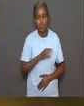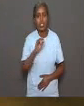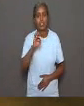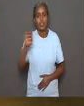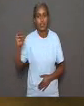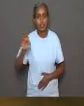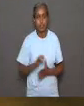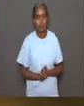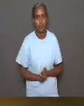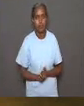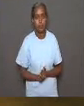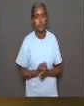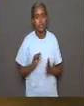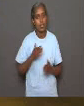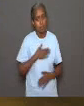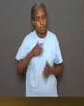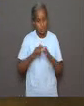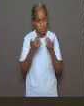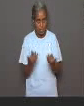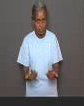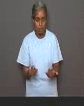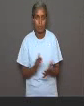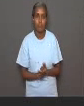east. Please begin now.